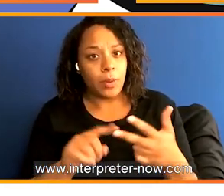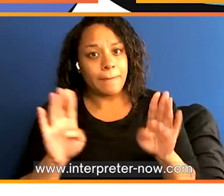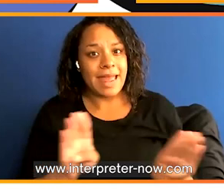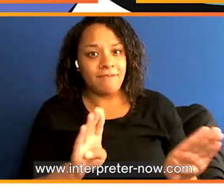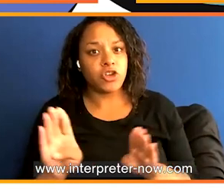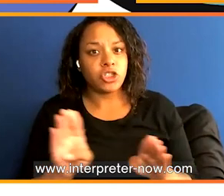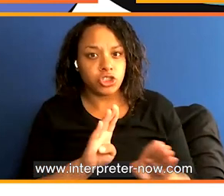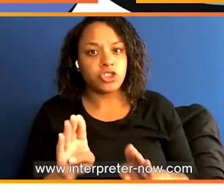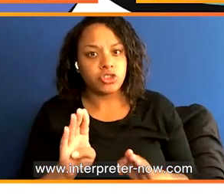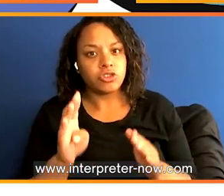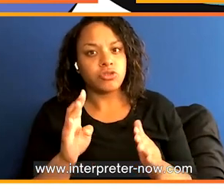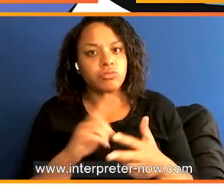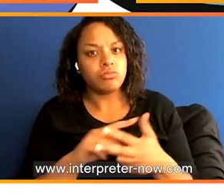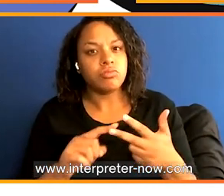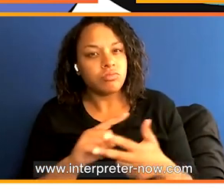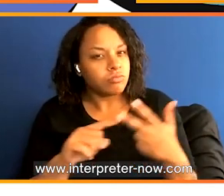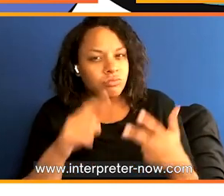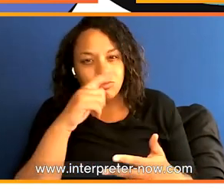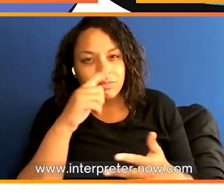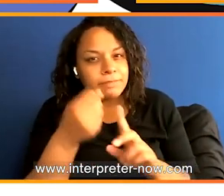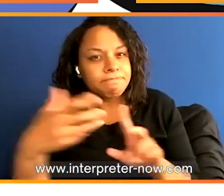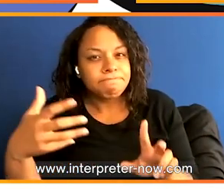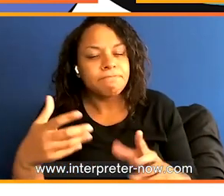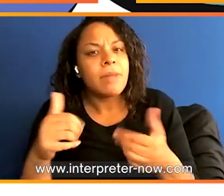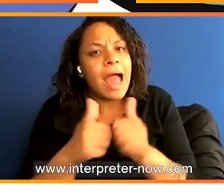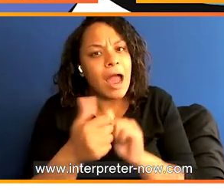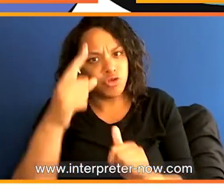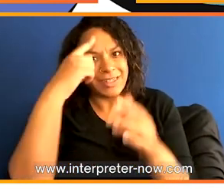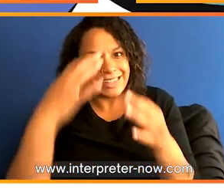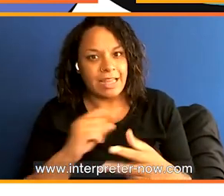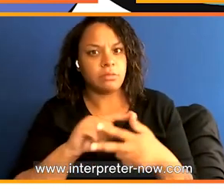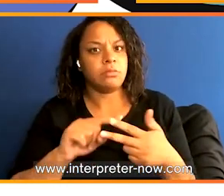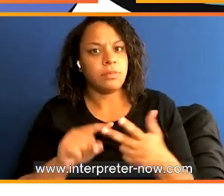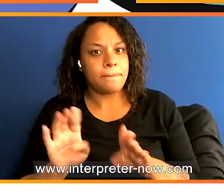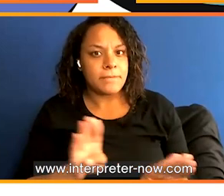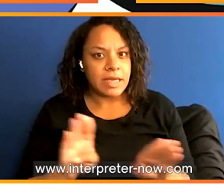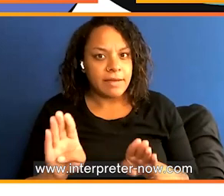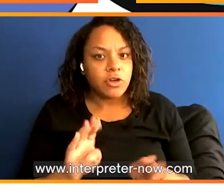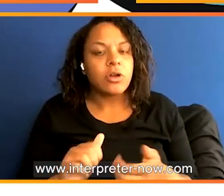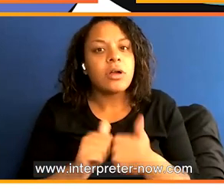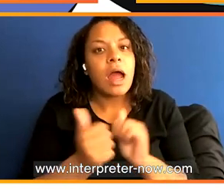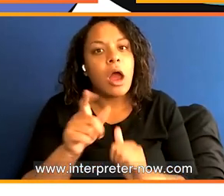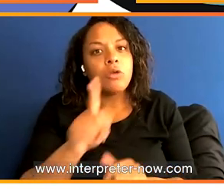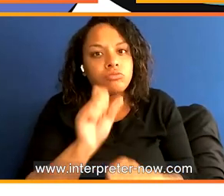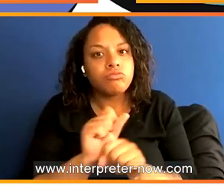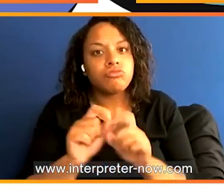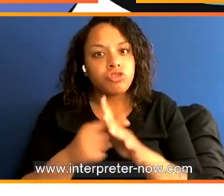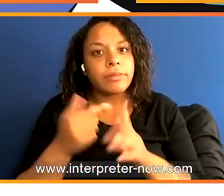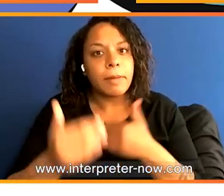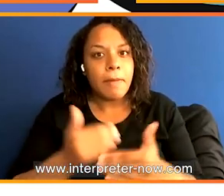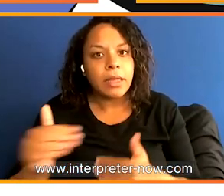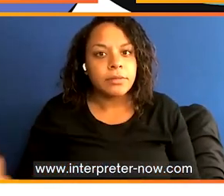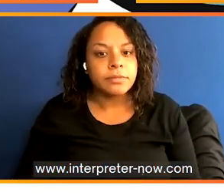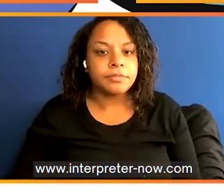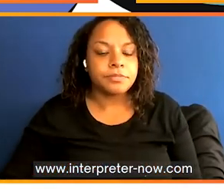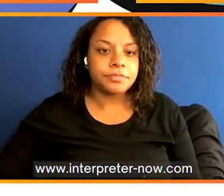said you had 3 behaviors that you wanted people, can you talk a little bit about that? How did you decide what those behaviors were and how did you start to implement